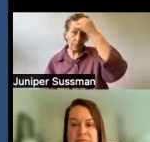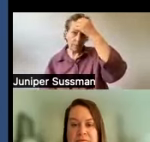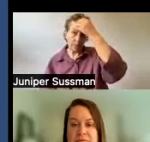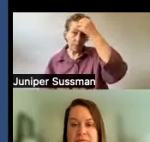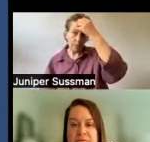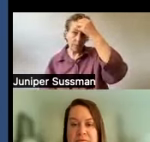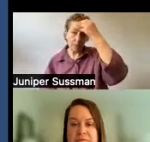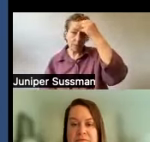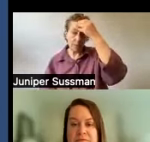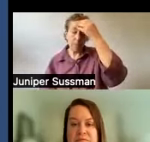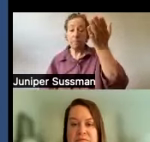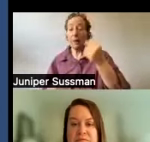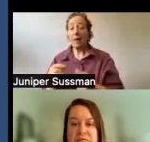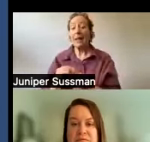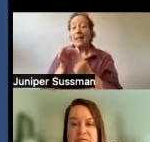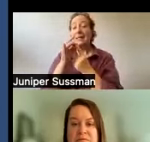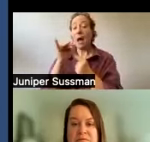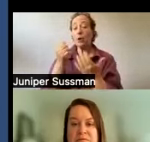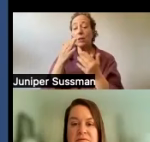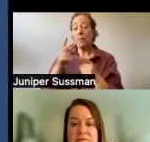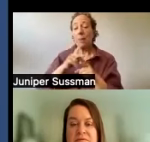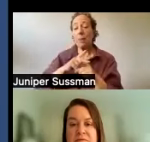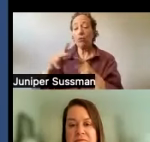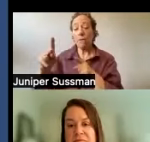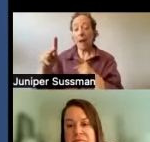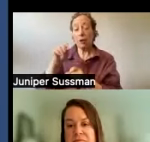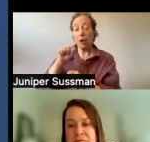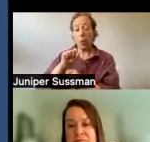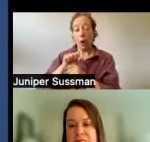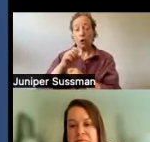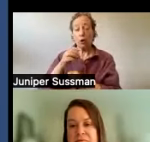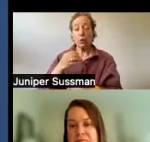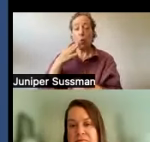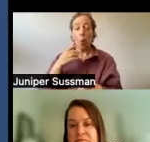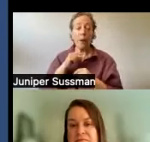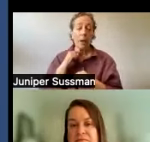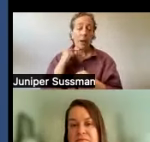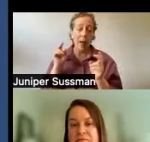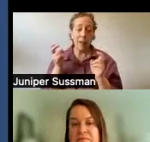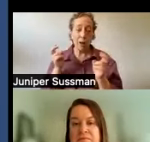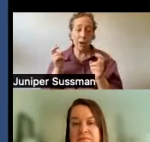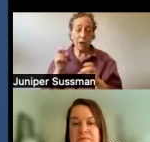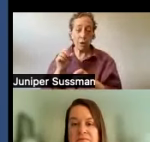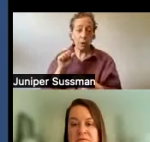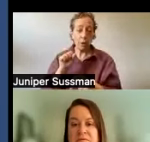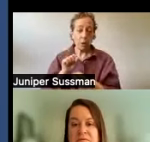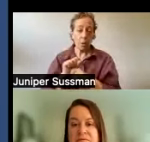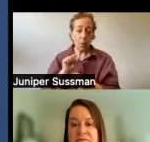professional workers, you know, white collar, quote unquote, office workers. We may have more